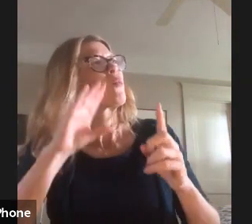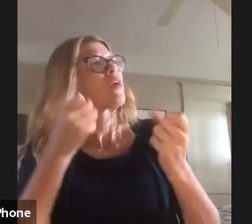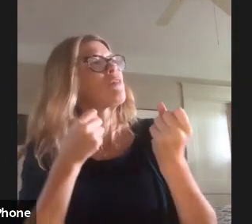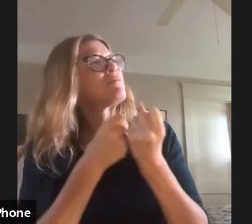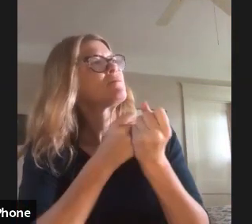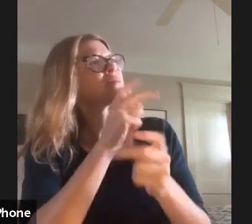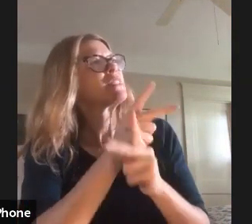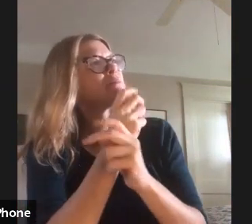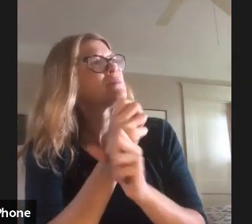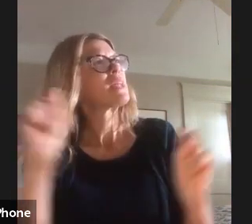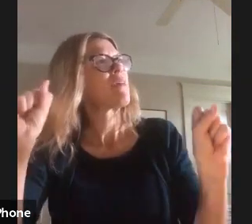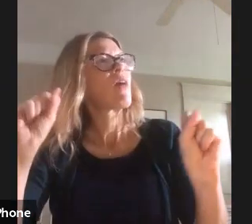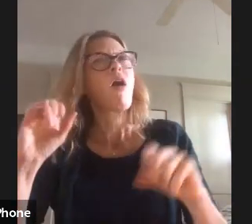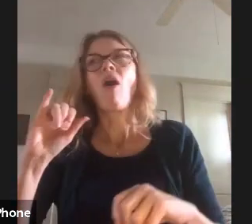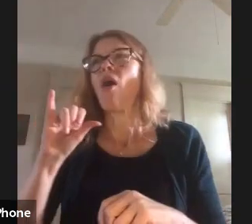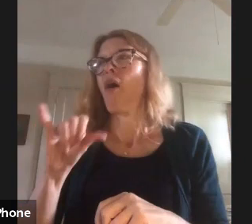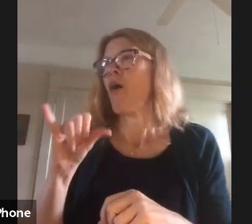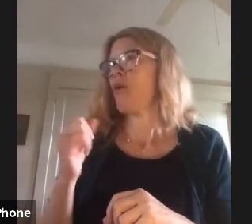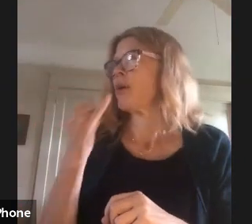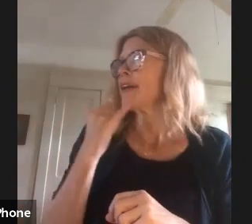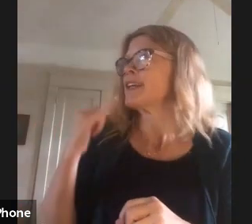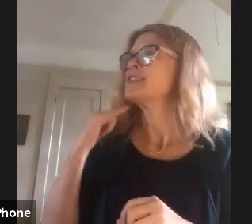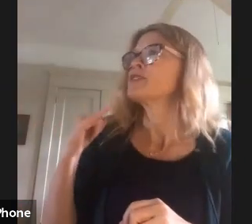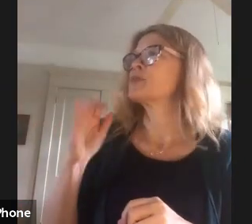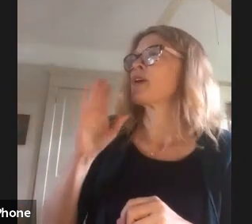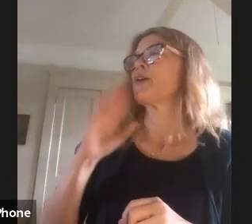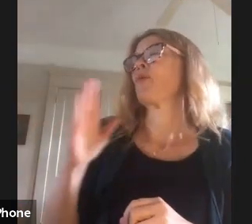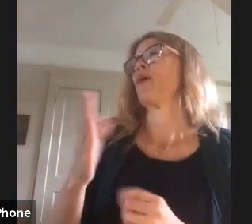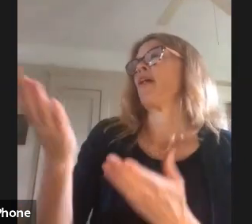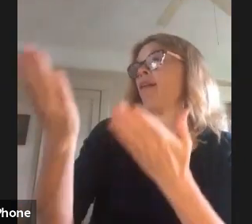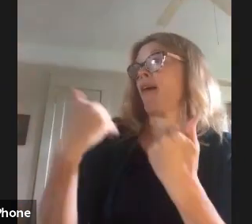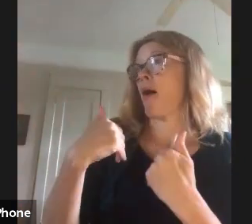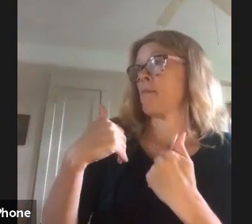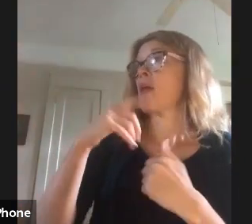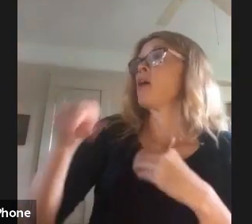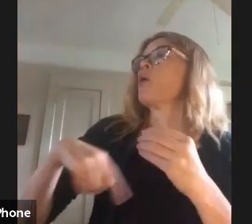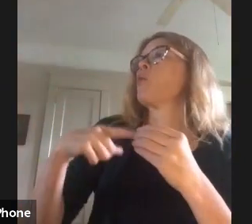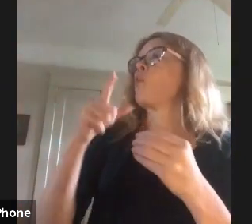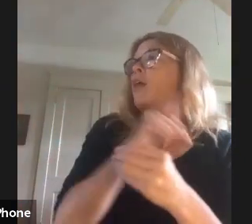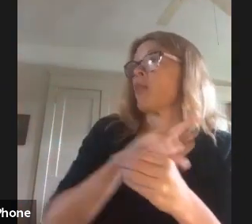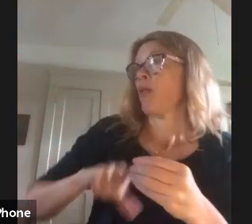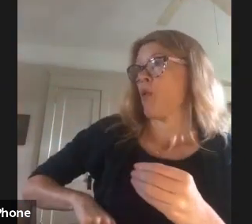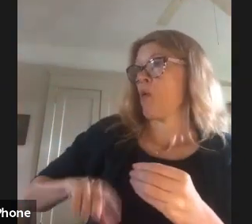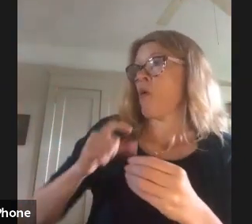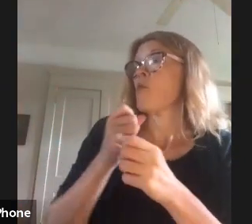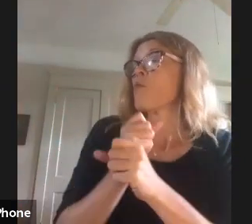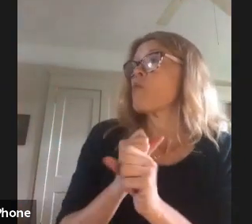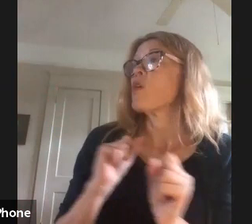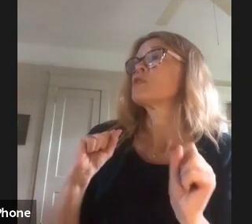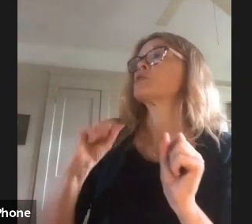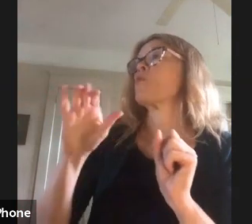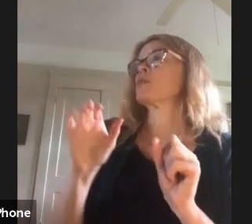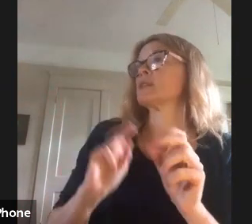Israel's deliverance would come out of Zion. When the Lord restores the fortunes of his people, Jacob